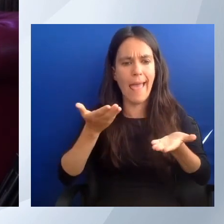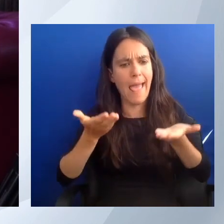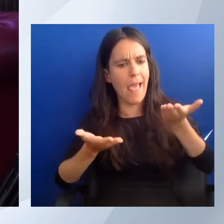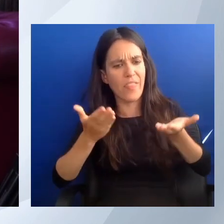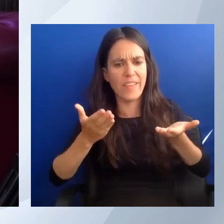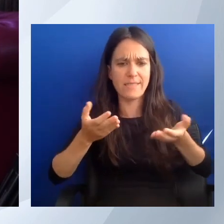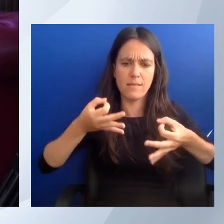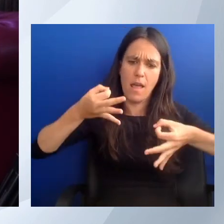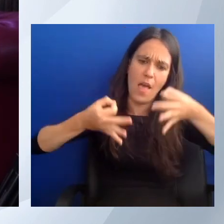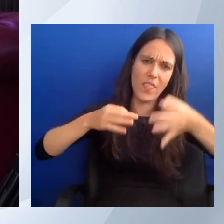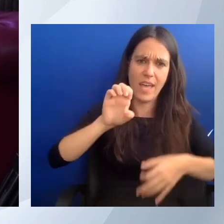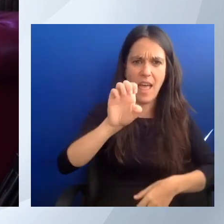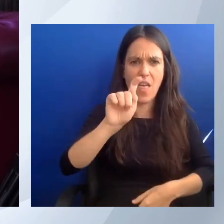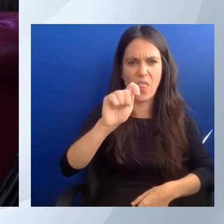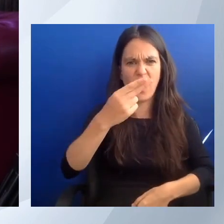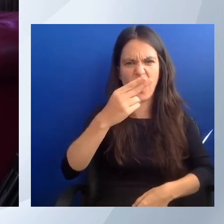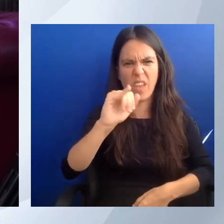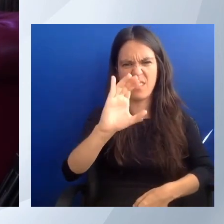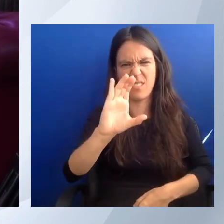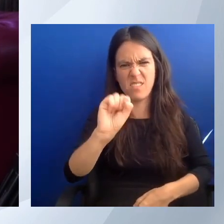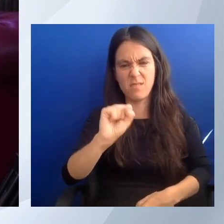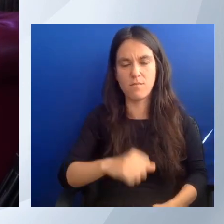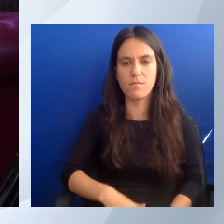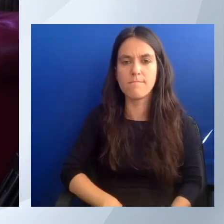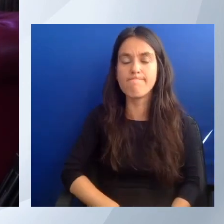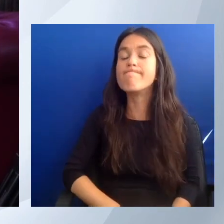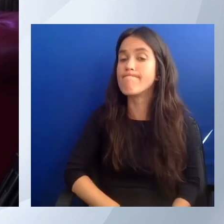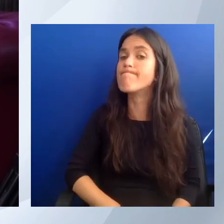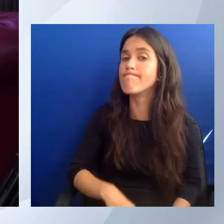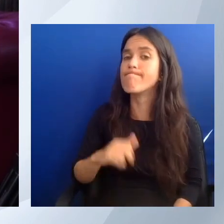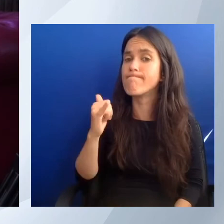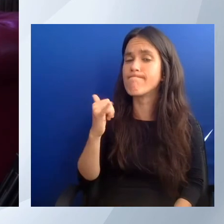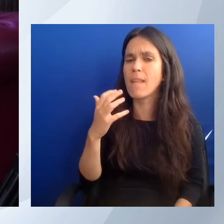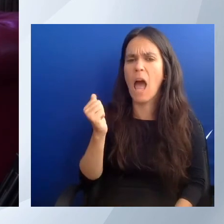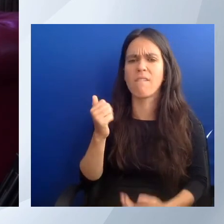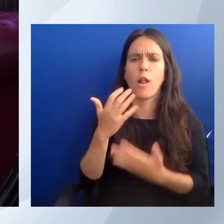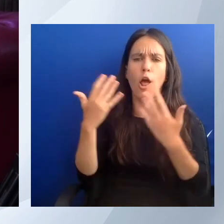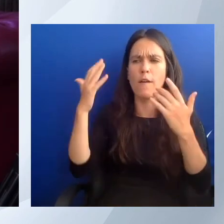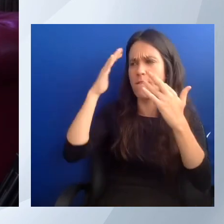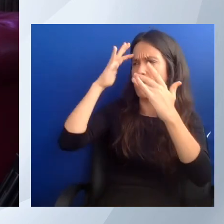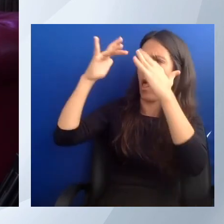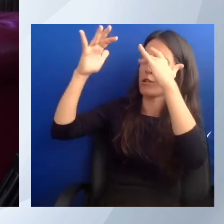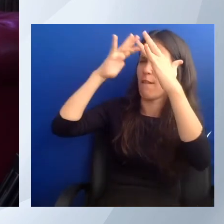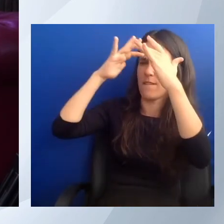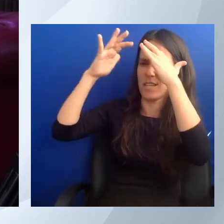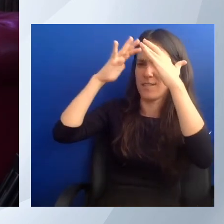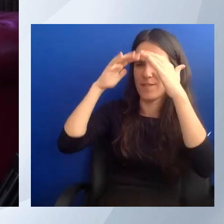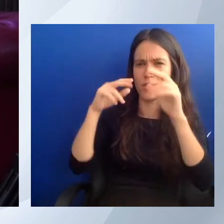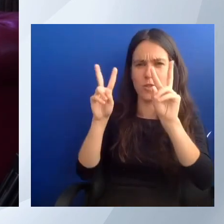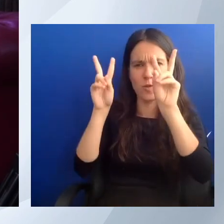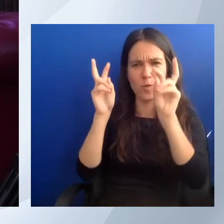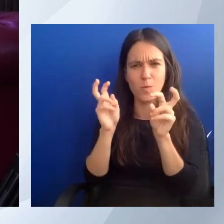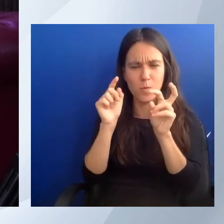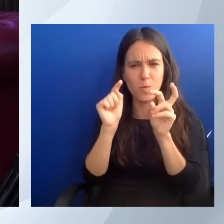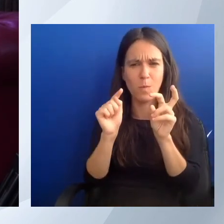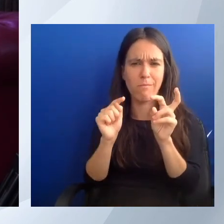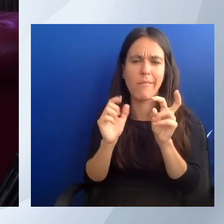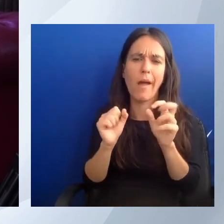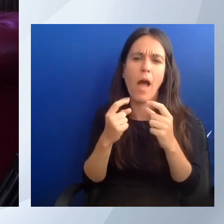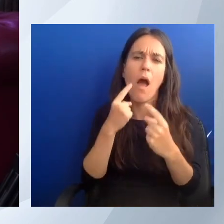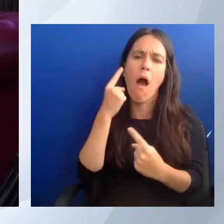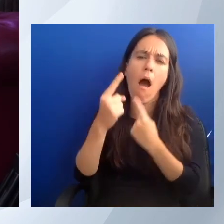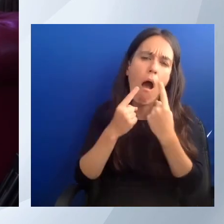so there's two approaches to that. There's a whole philosophical side to it. So you can talk in